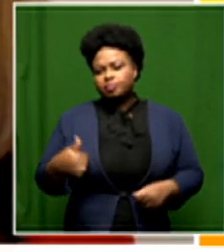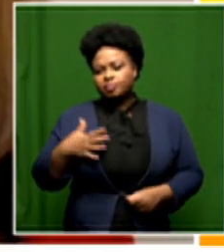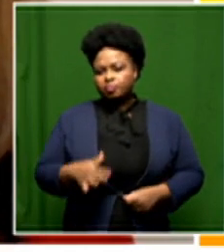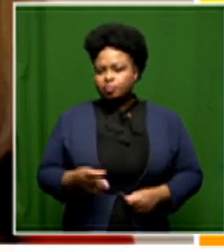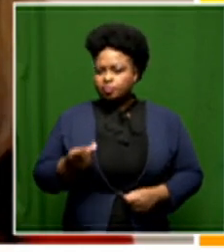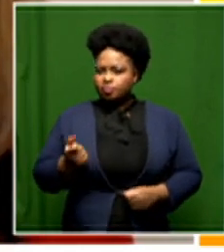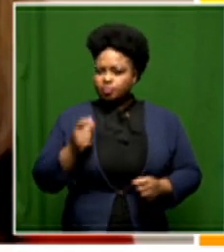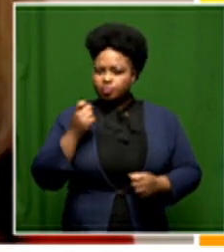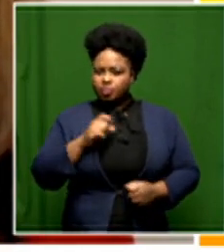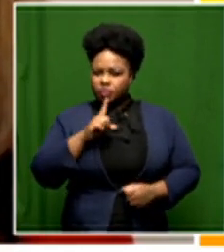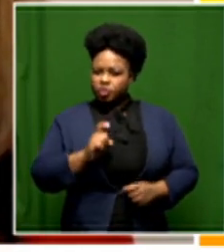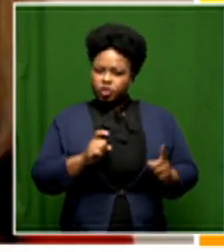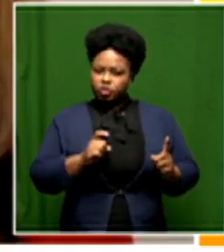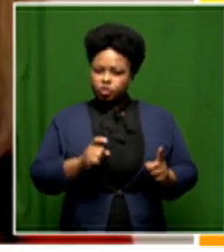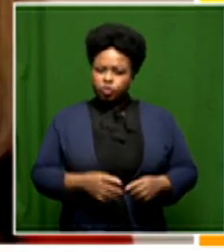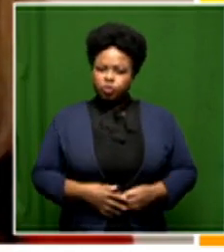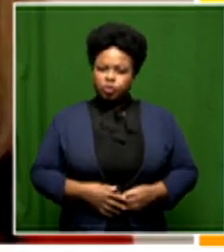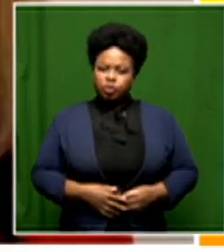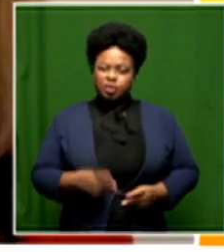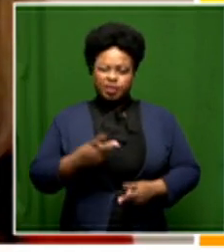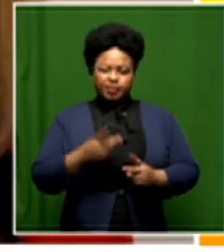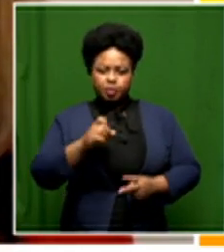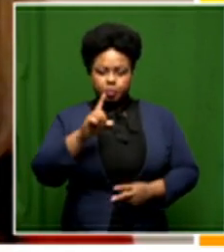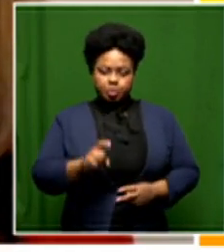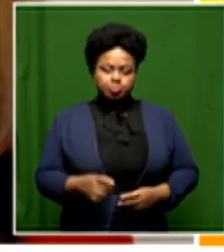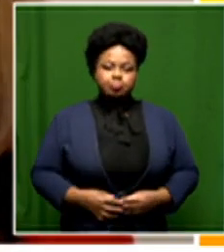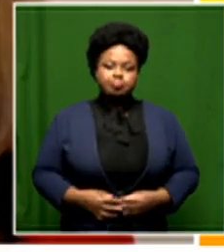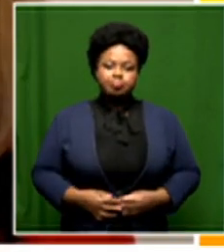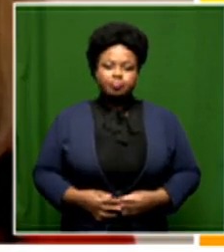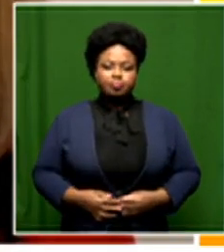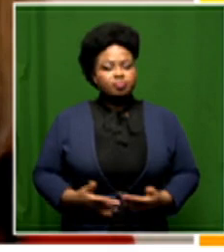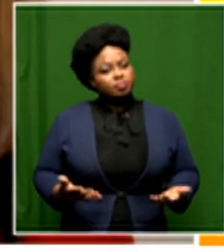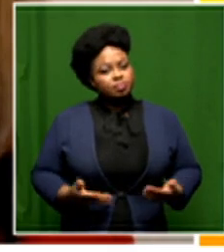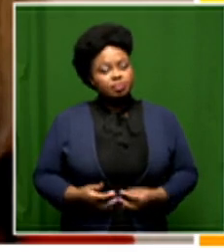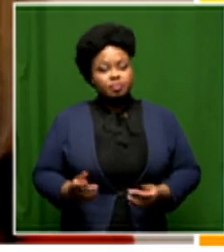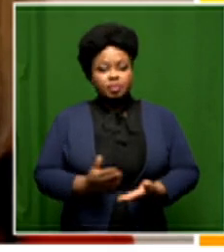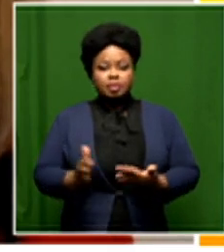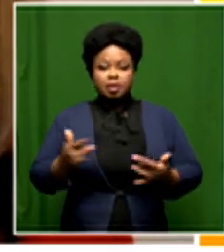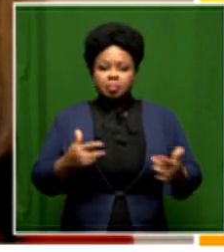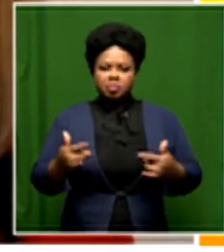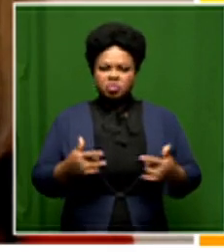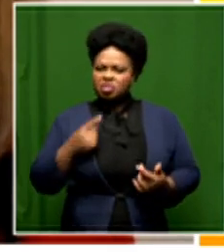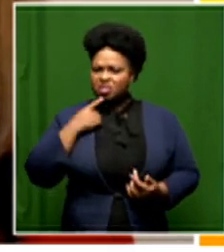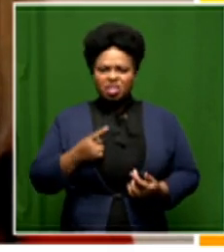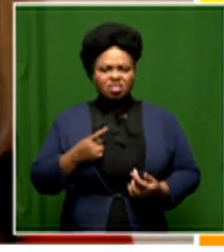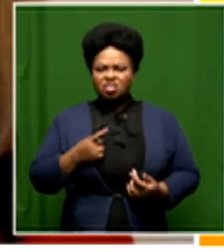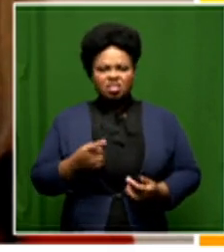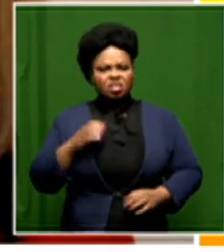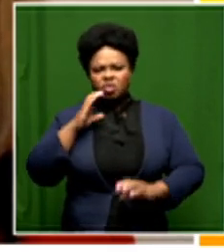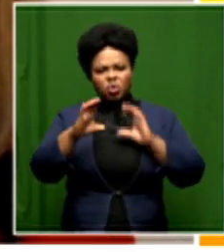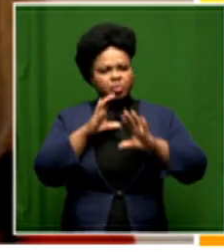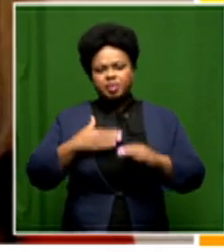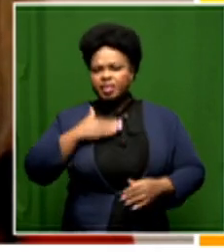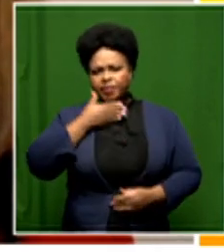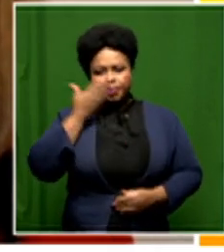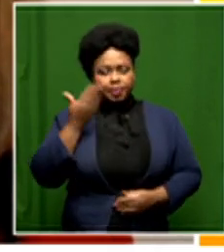very quickly ask you, as a final wrapping up question. There's also concern that not enough communication has been done. We